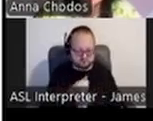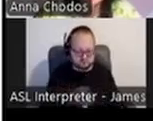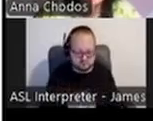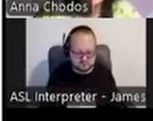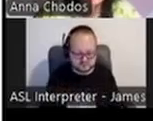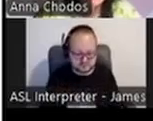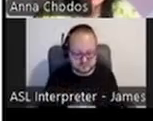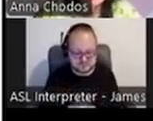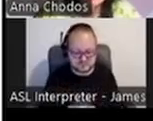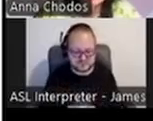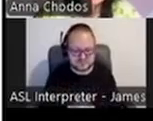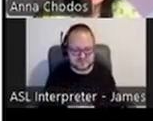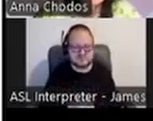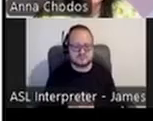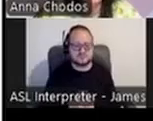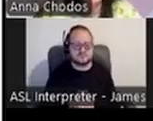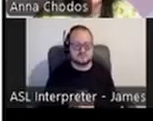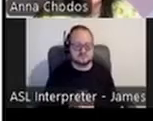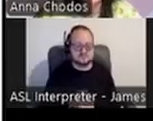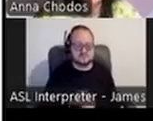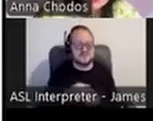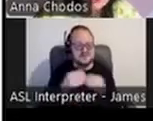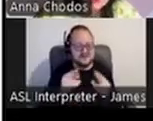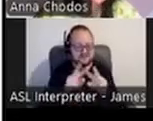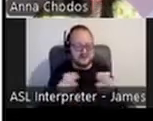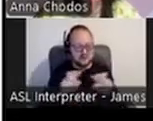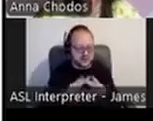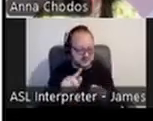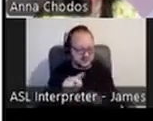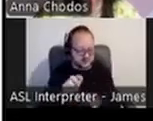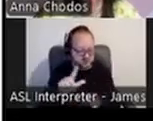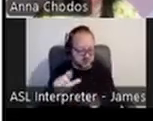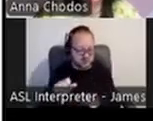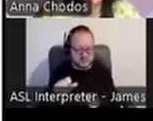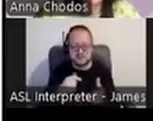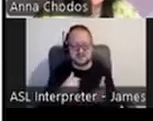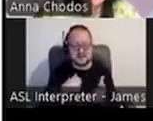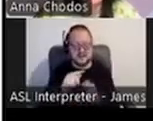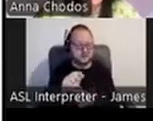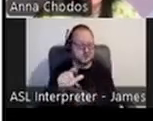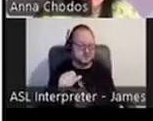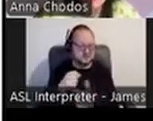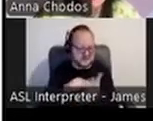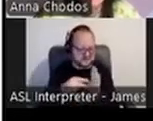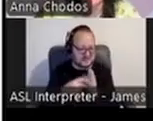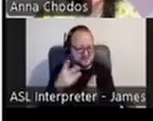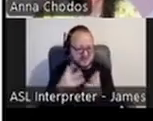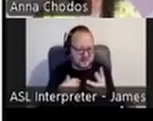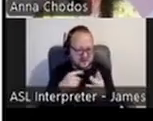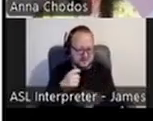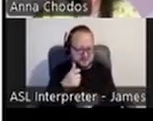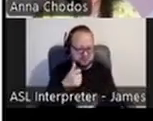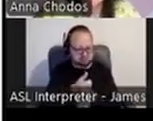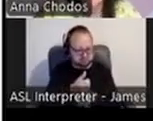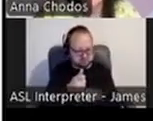evaluation tools, and by tools I mean maybe like a structured survey, like a lot of us know like some